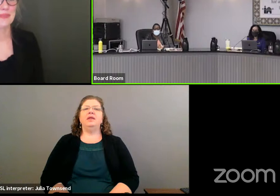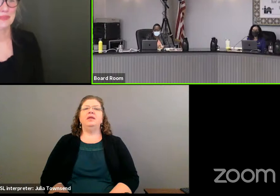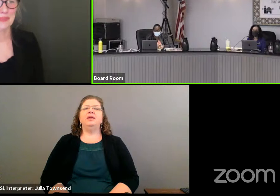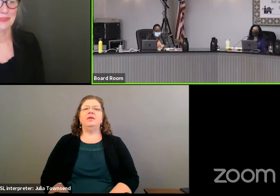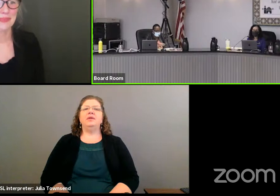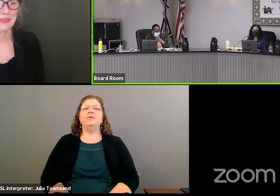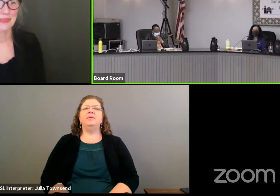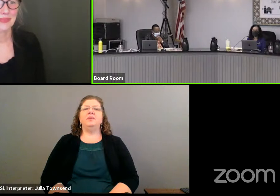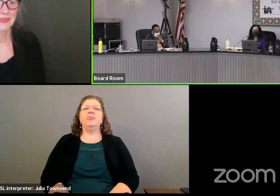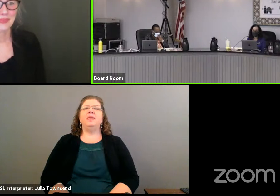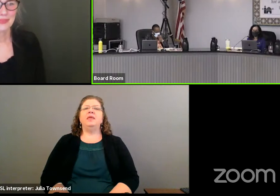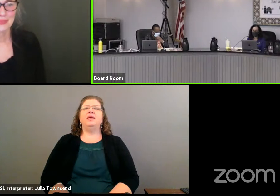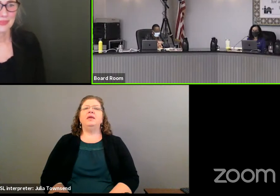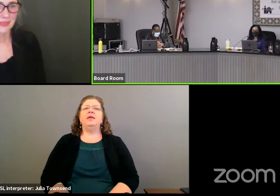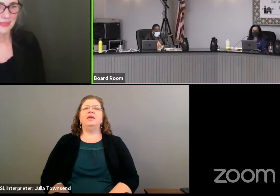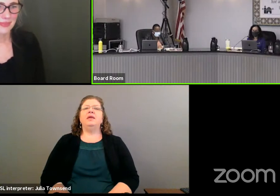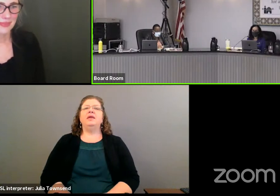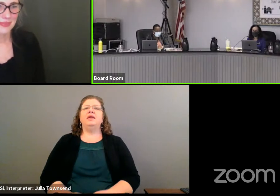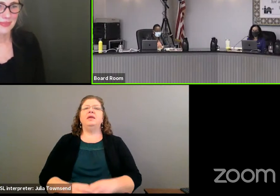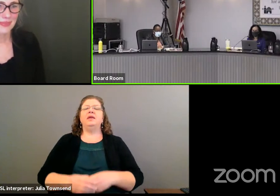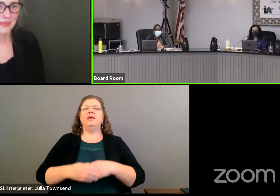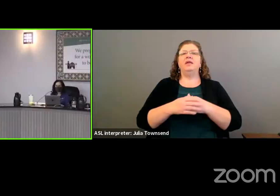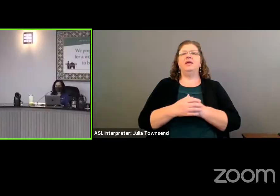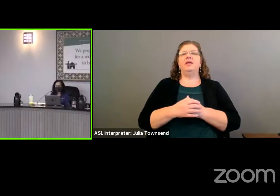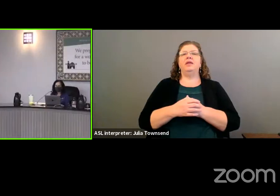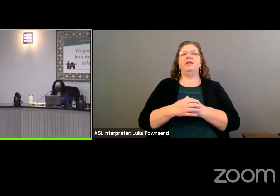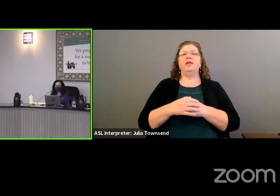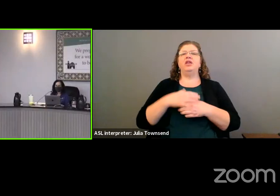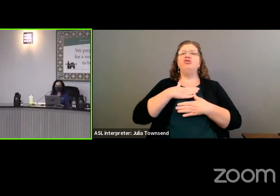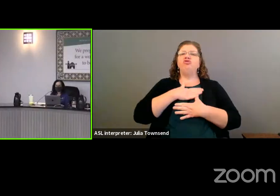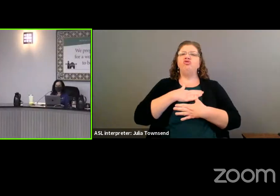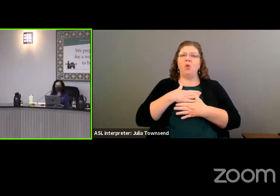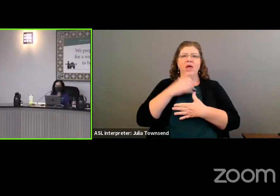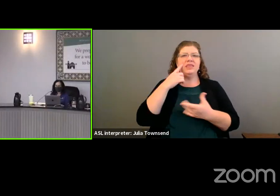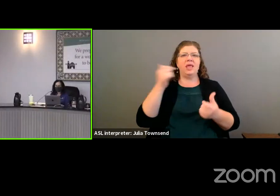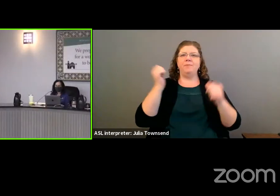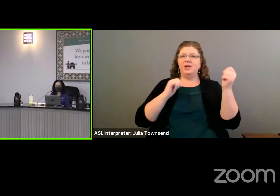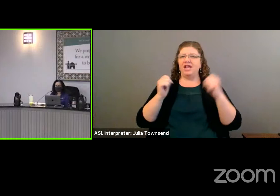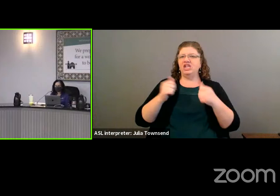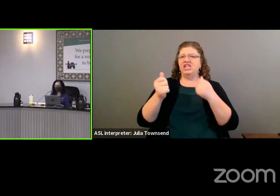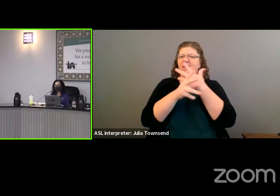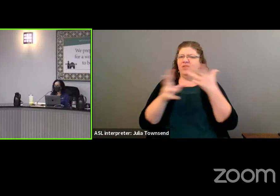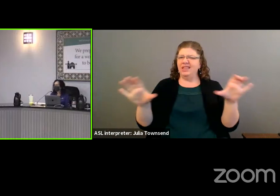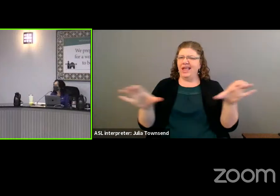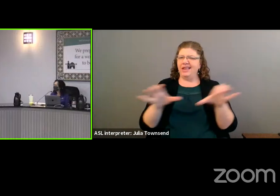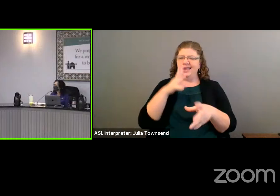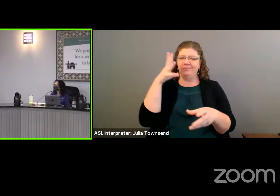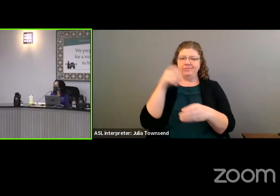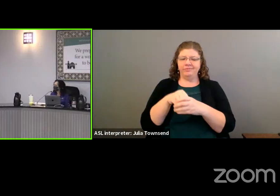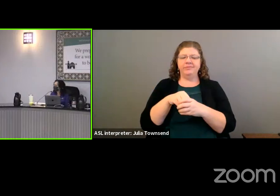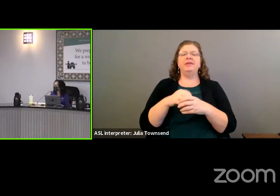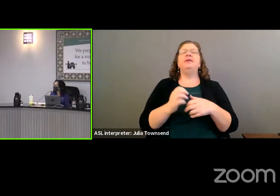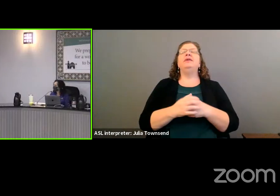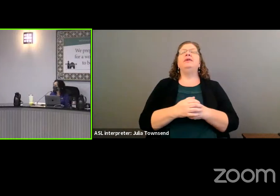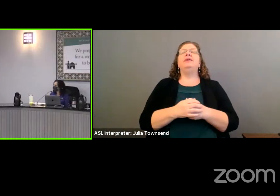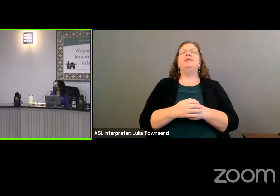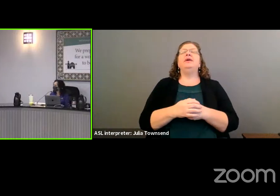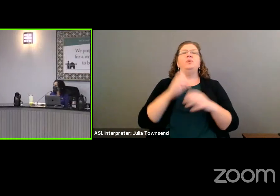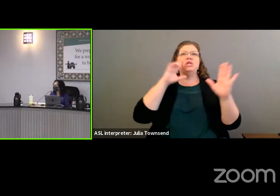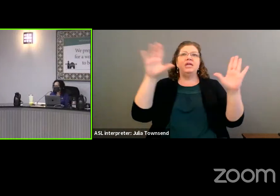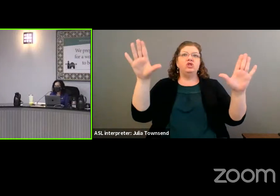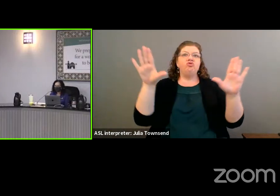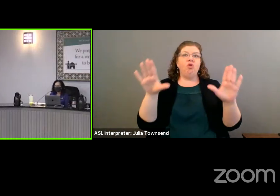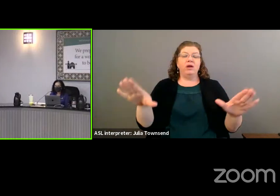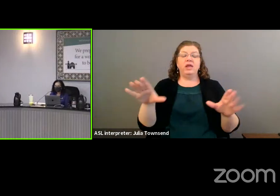work that they truly put in, so it truly was extraordinary. Also, I'd like to, during the week,